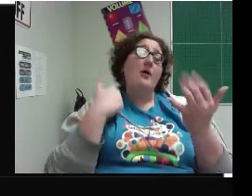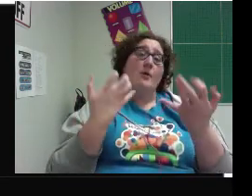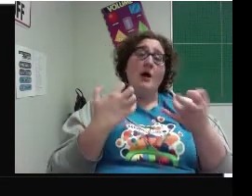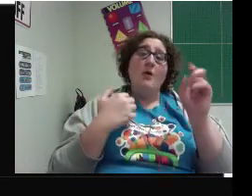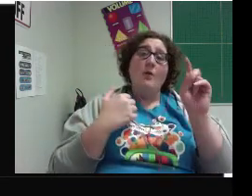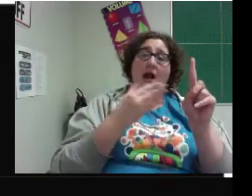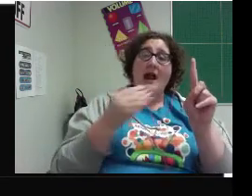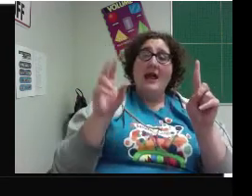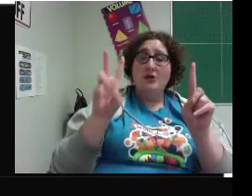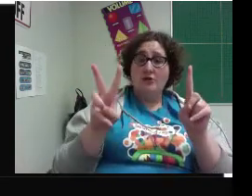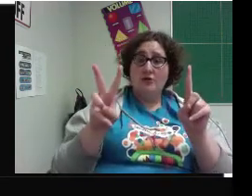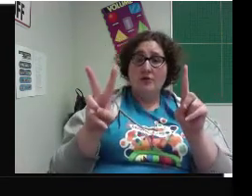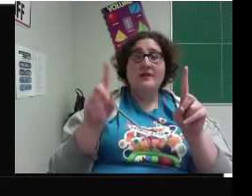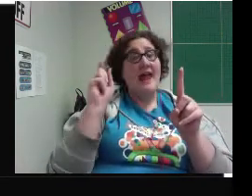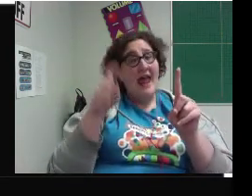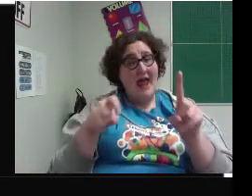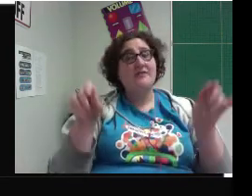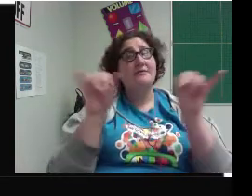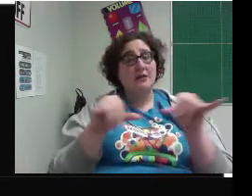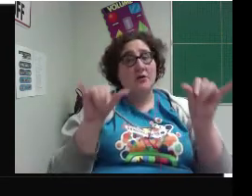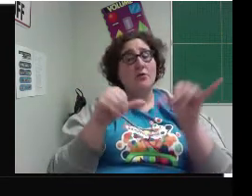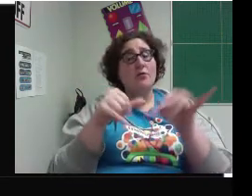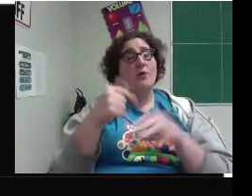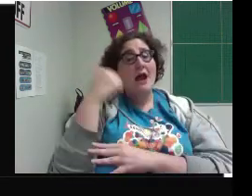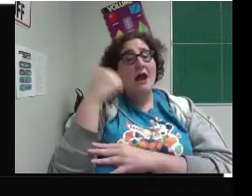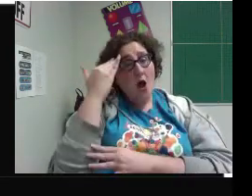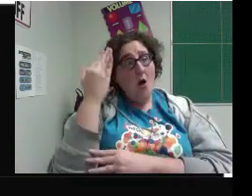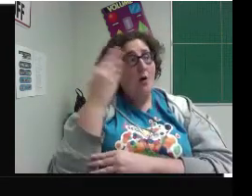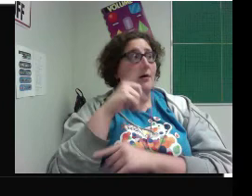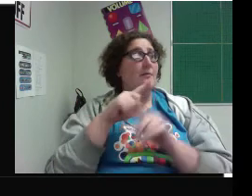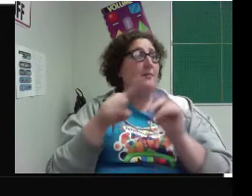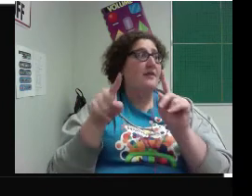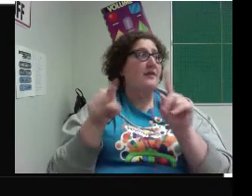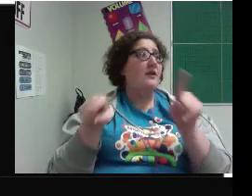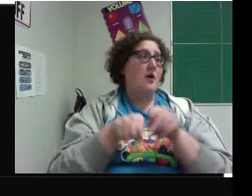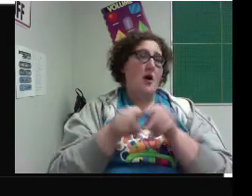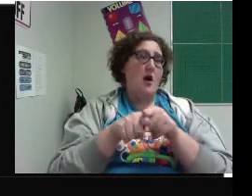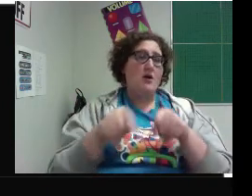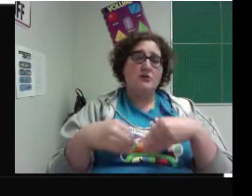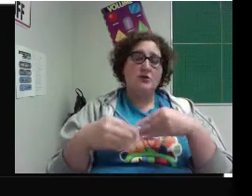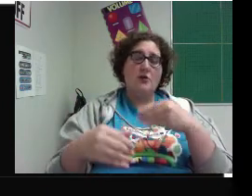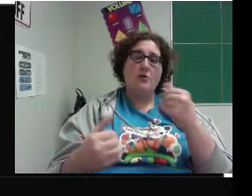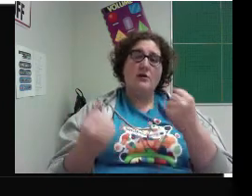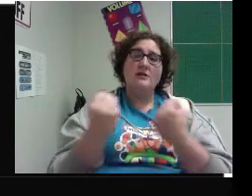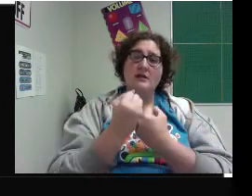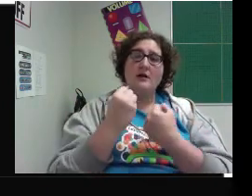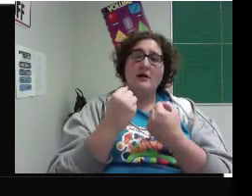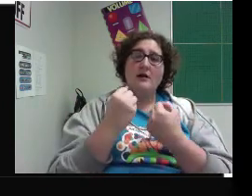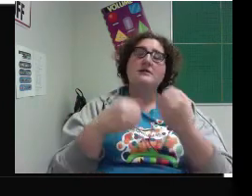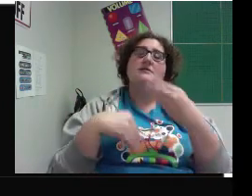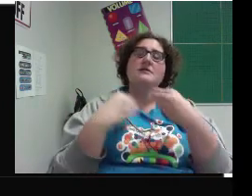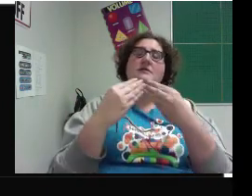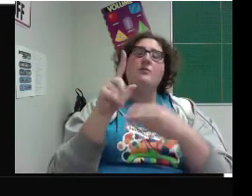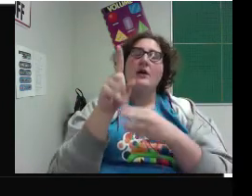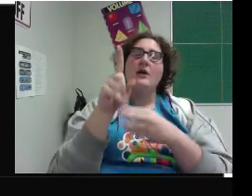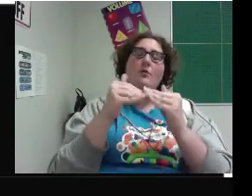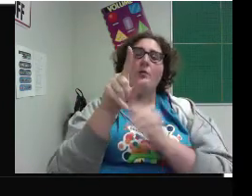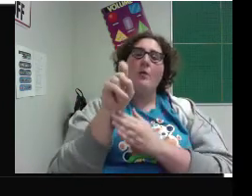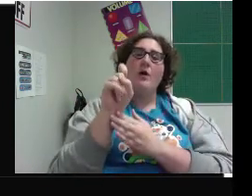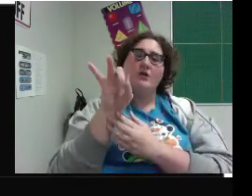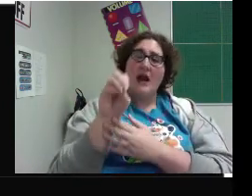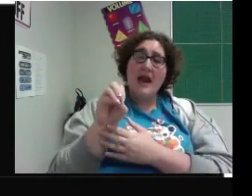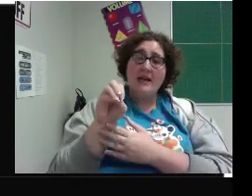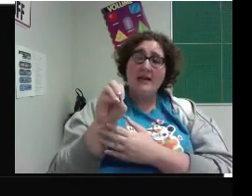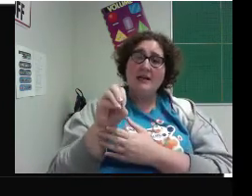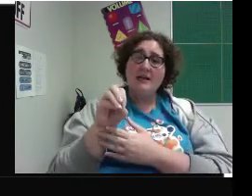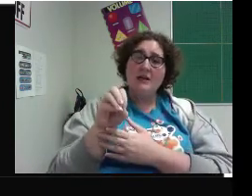Now I know angle 1 and 2 have to be congruent to each other, but they also are supplementary. Angle 2 and 5 here are supplementary to each